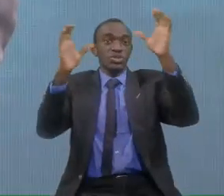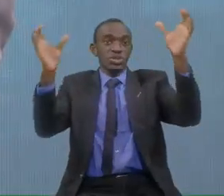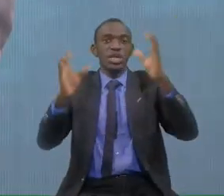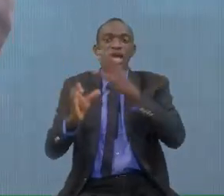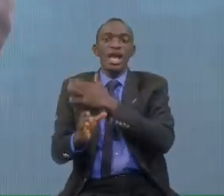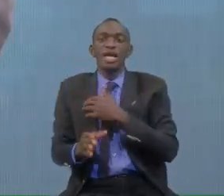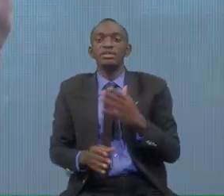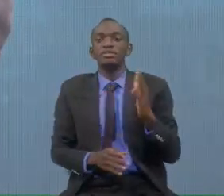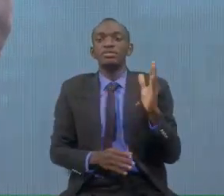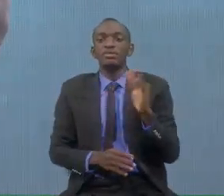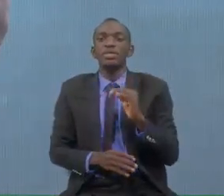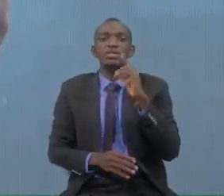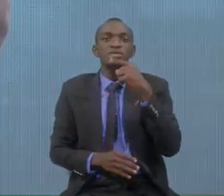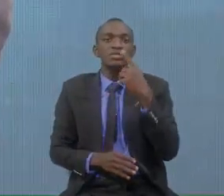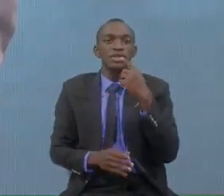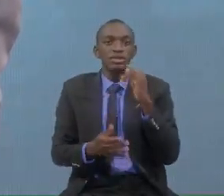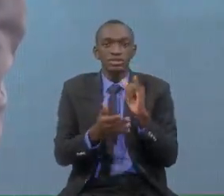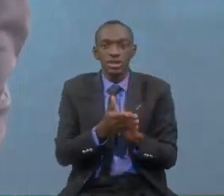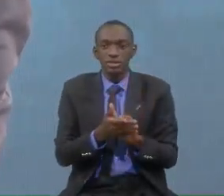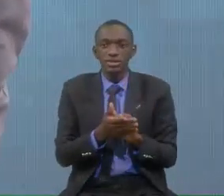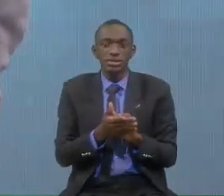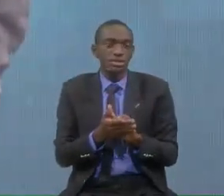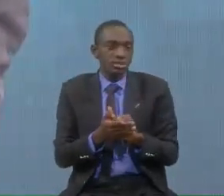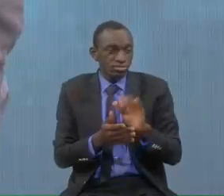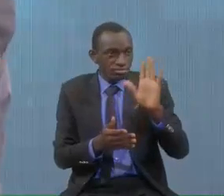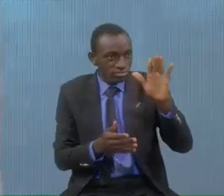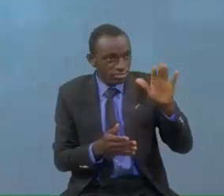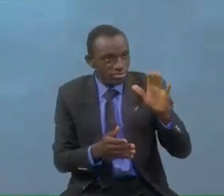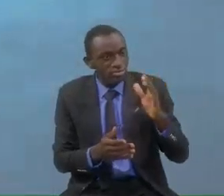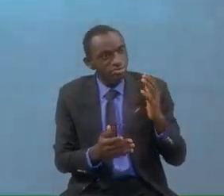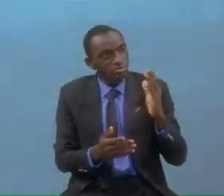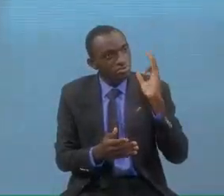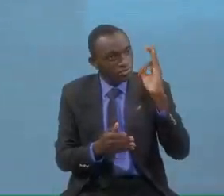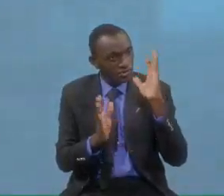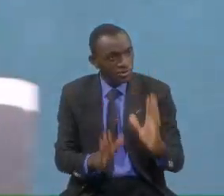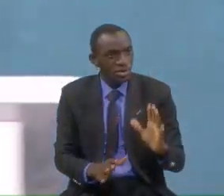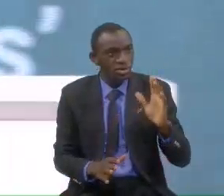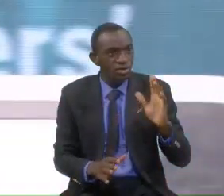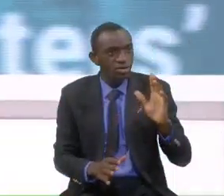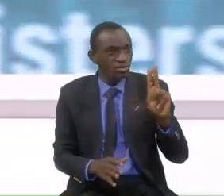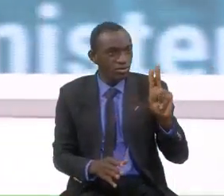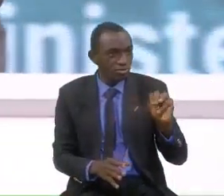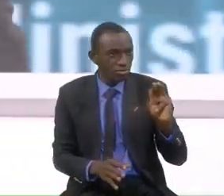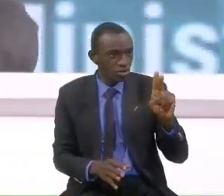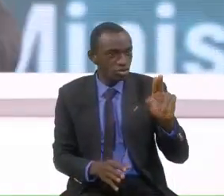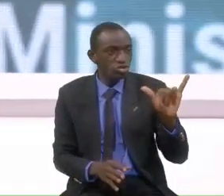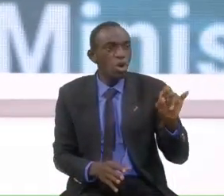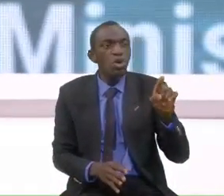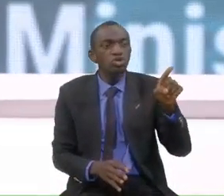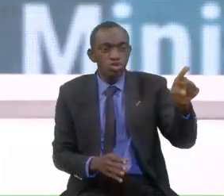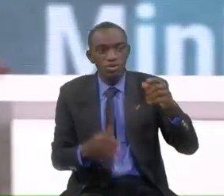you passed out at the University of Ibadan, and we all know you,